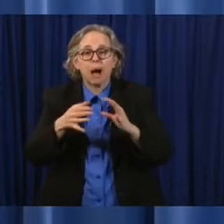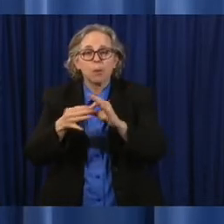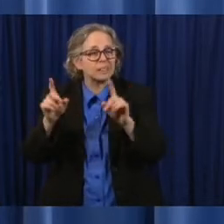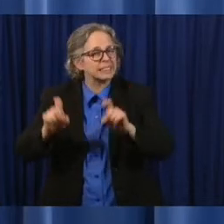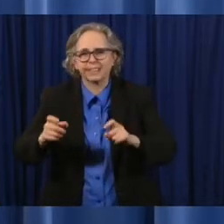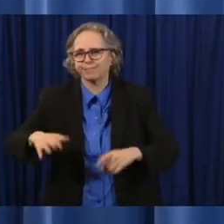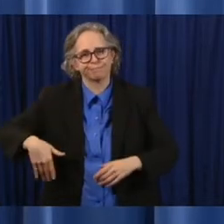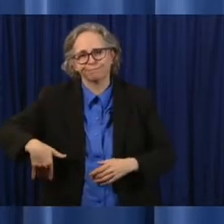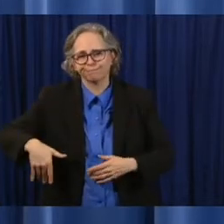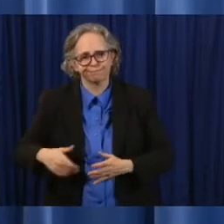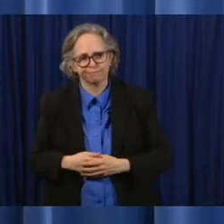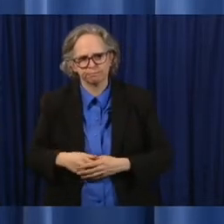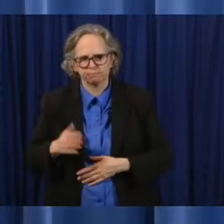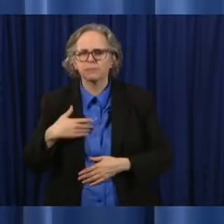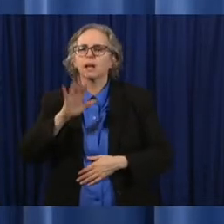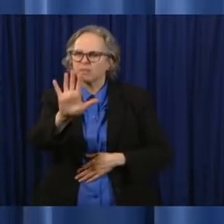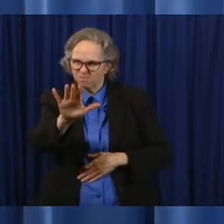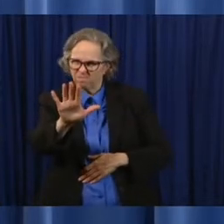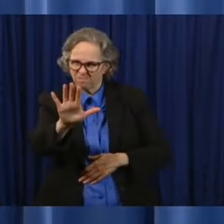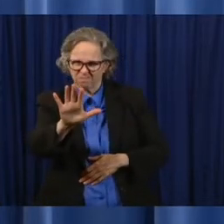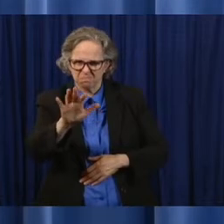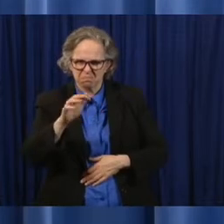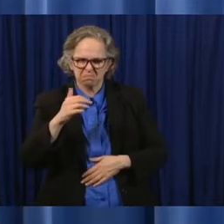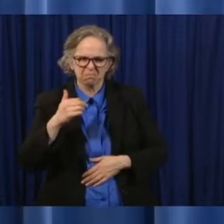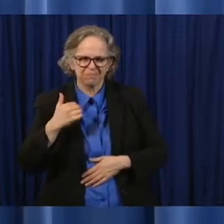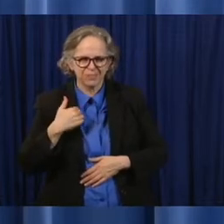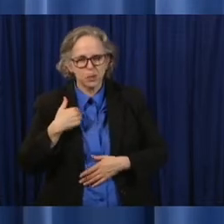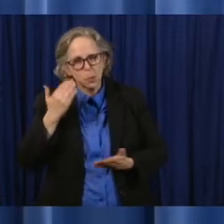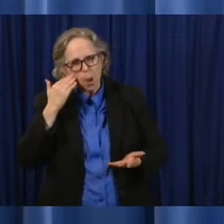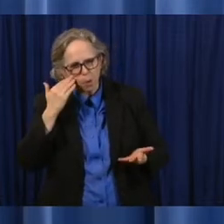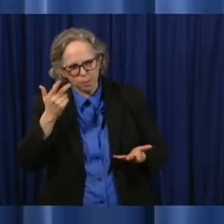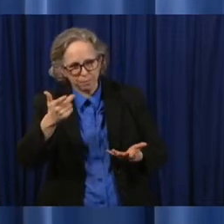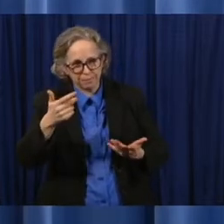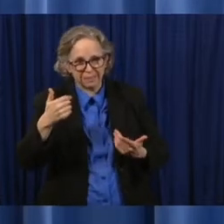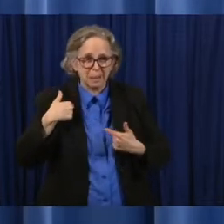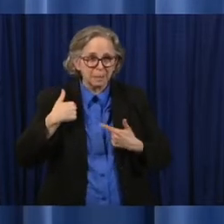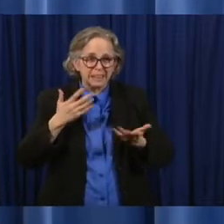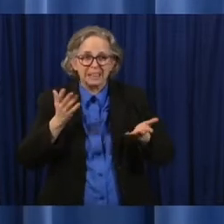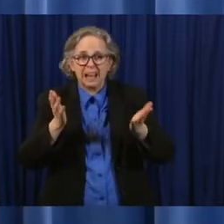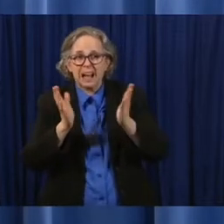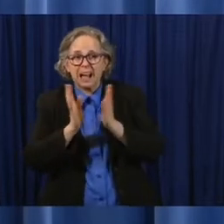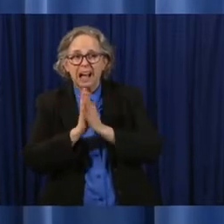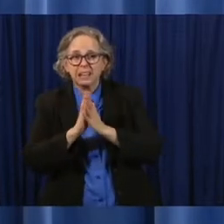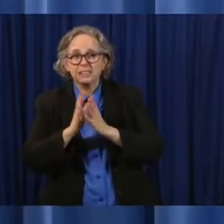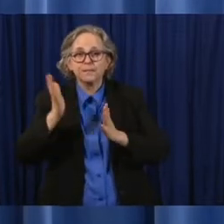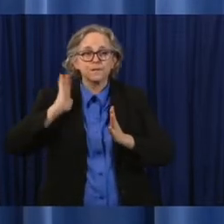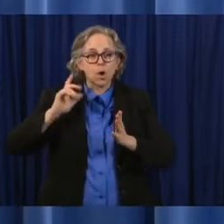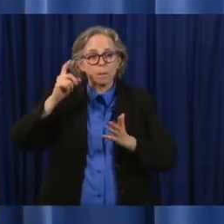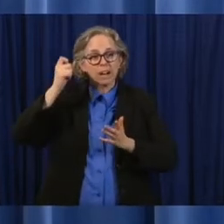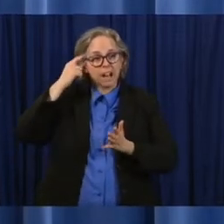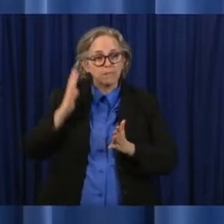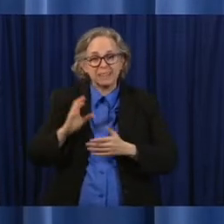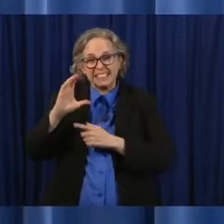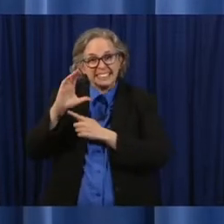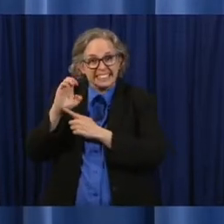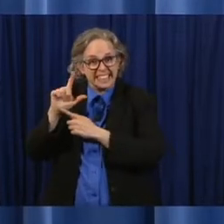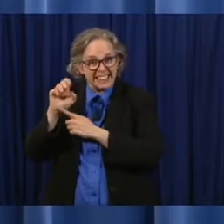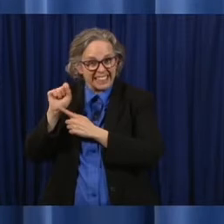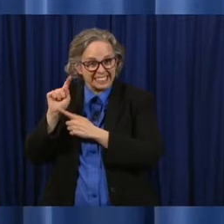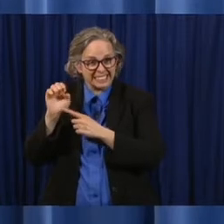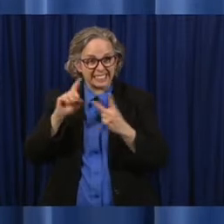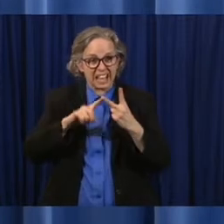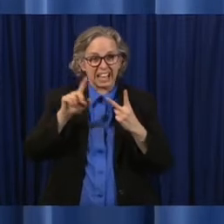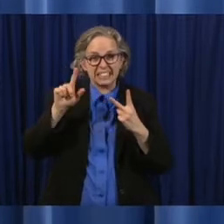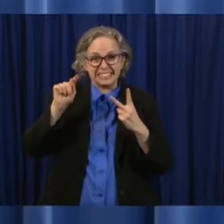that I asked, as you know, I asked Governor Celeste, former Governor Taft, to head up a group